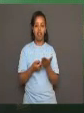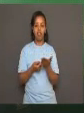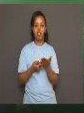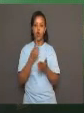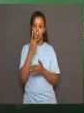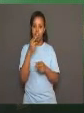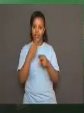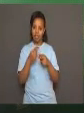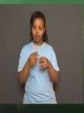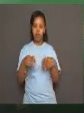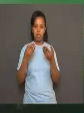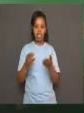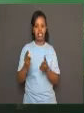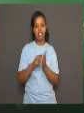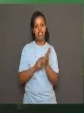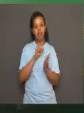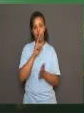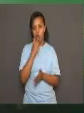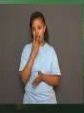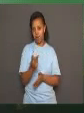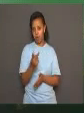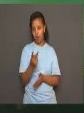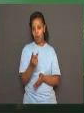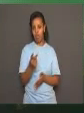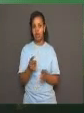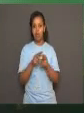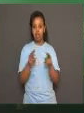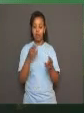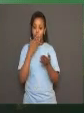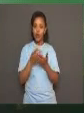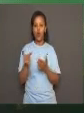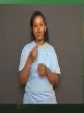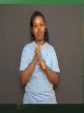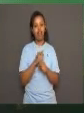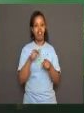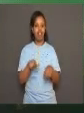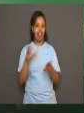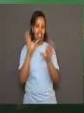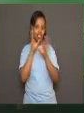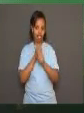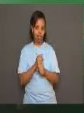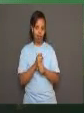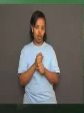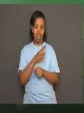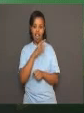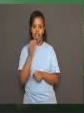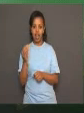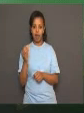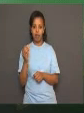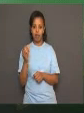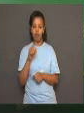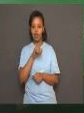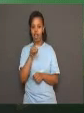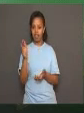binomial nomenclature. You have done very well today, and I look forward to seeing